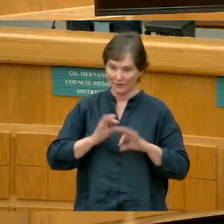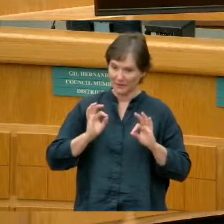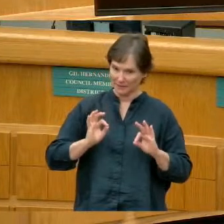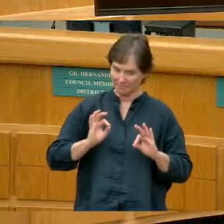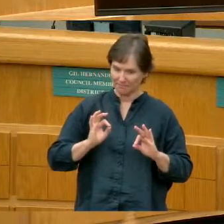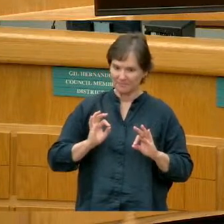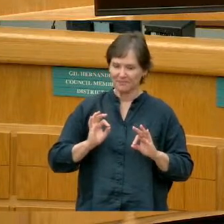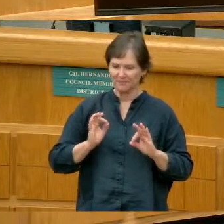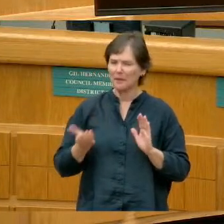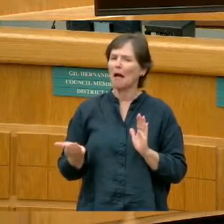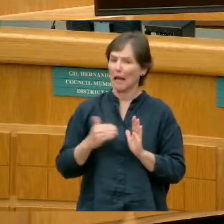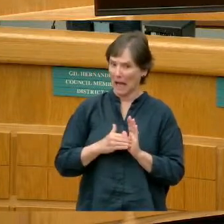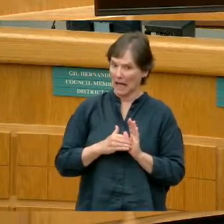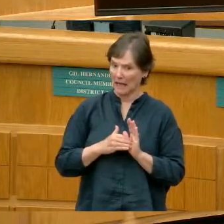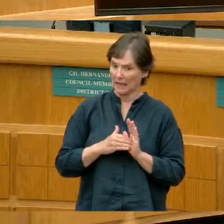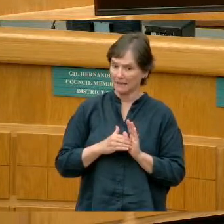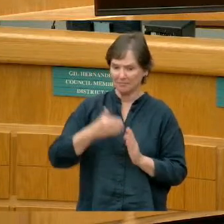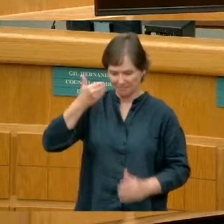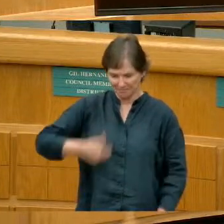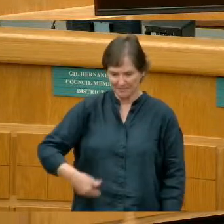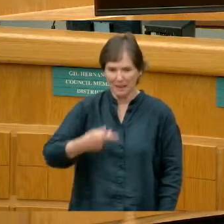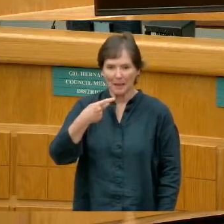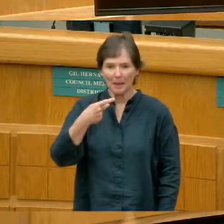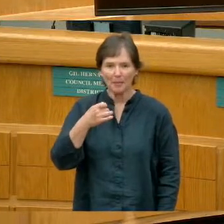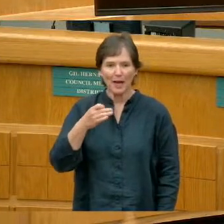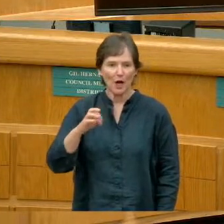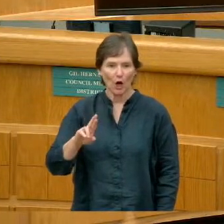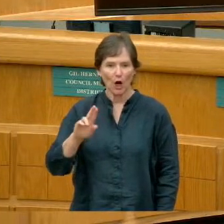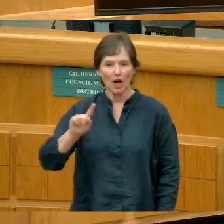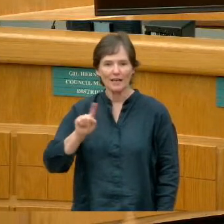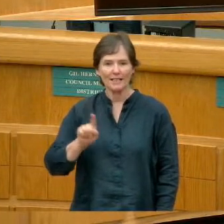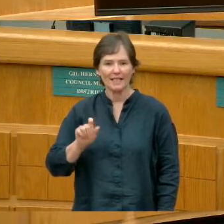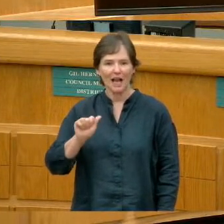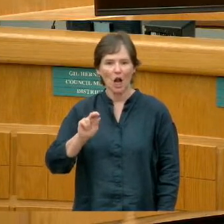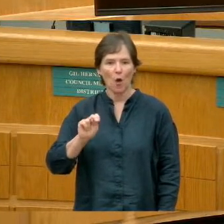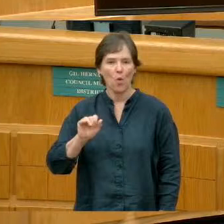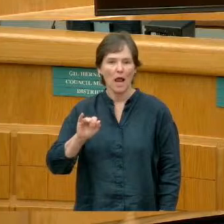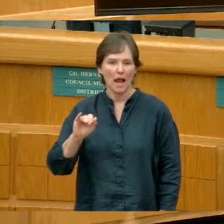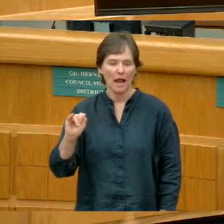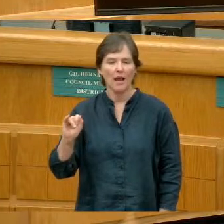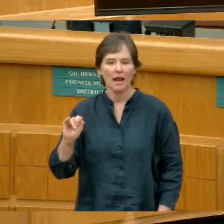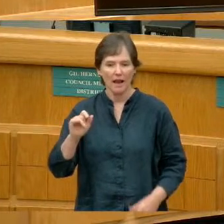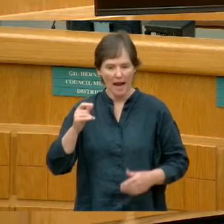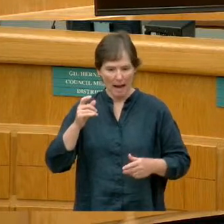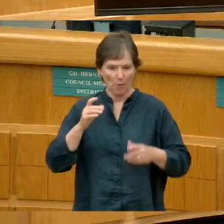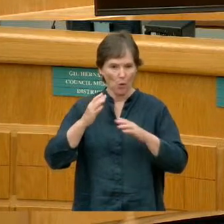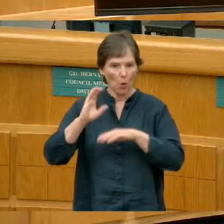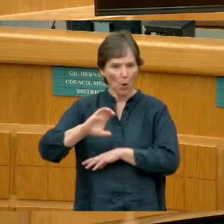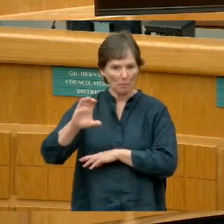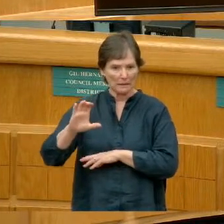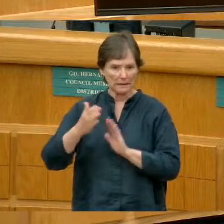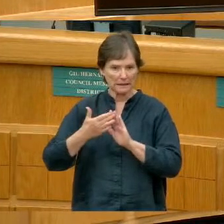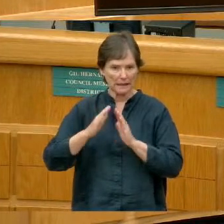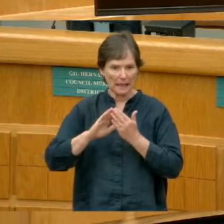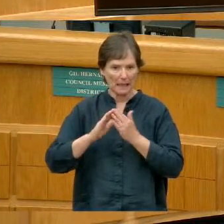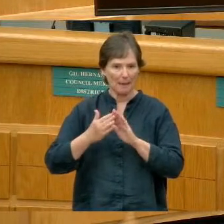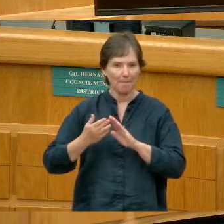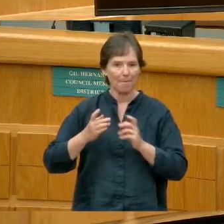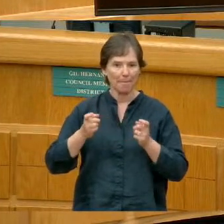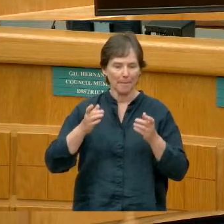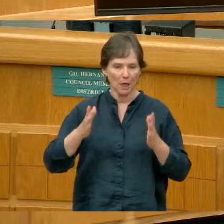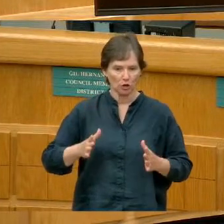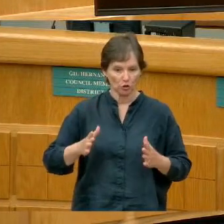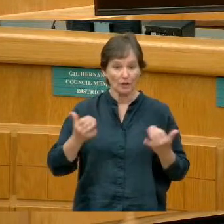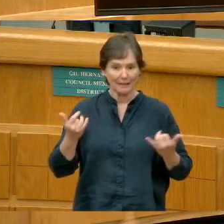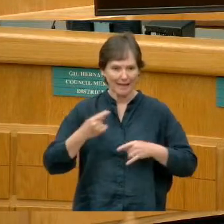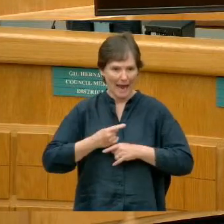just repeat just in case, but Peter Zanoni is my name, and I'm Corpus Christi City Manager. Today's our daily briefing for a COVID-19